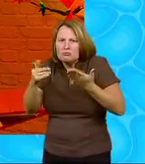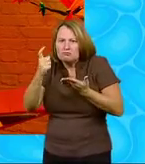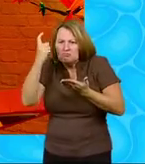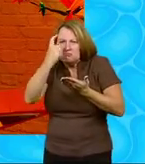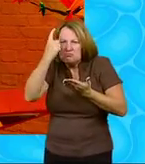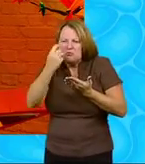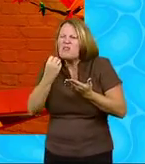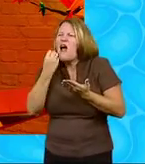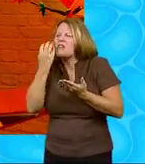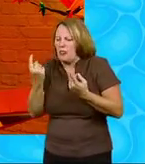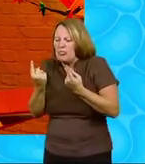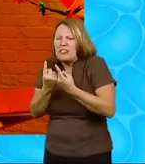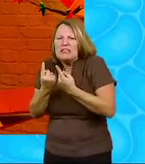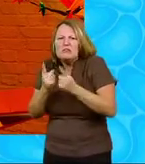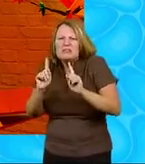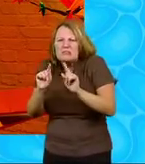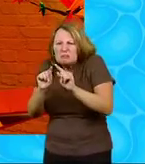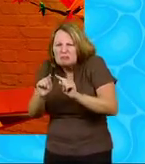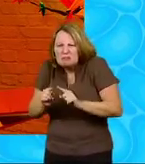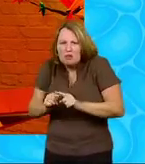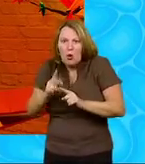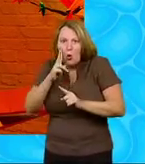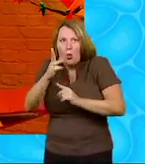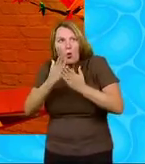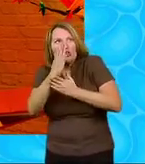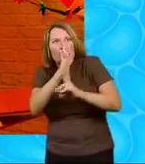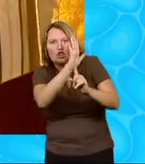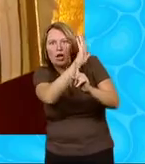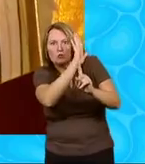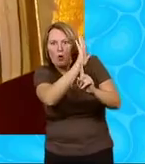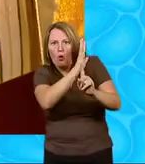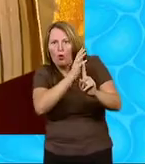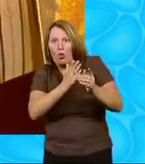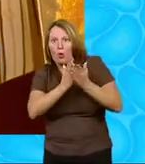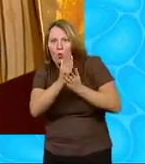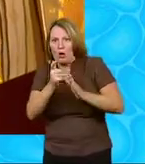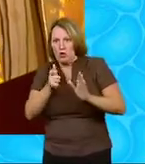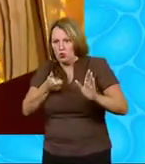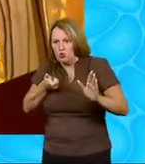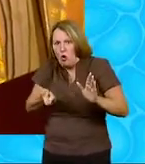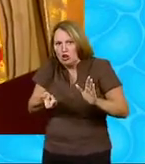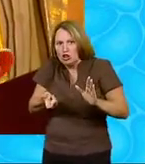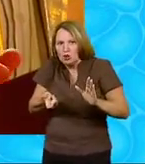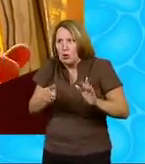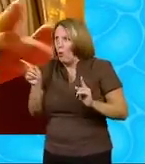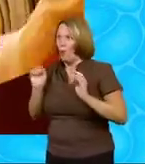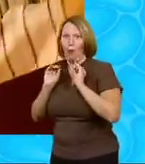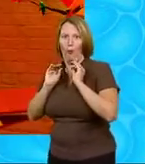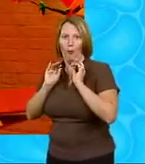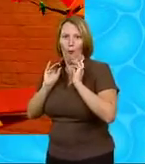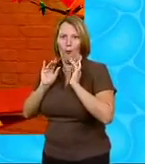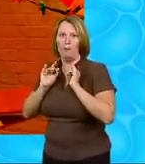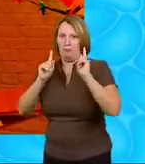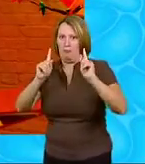item, but only by looking at its shadow. A shadow that is made by this torch. Ooh.